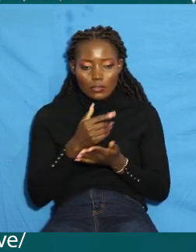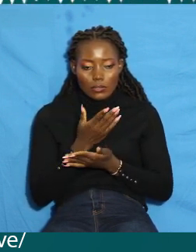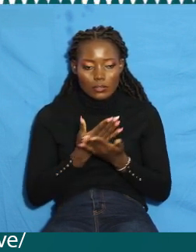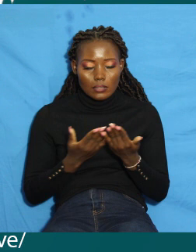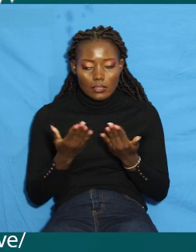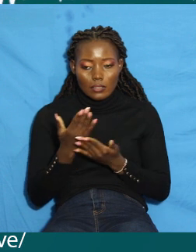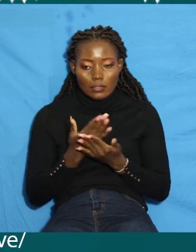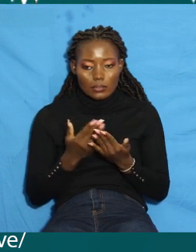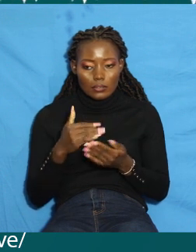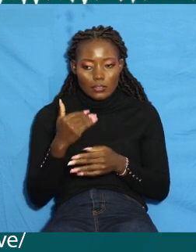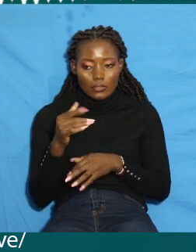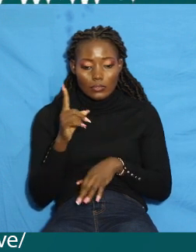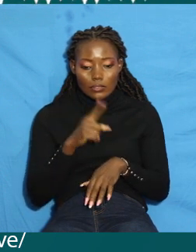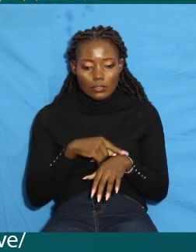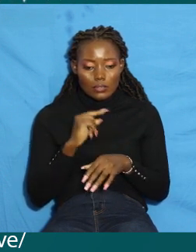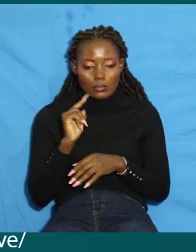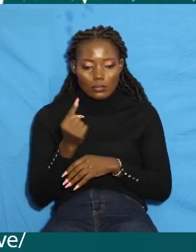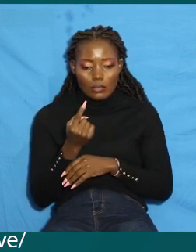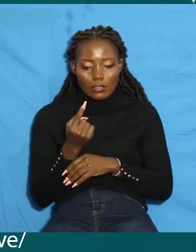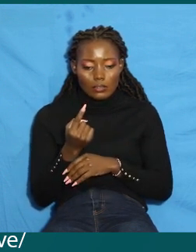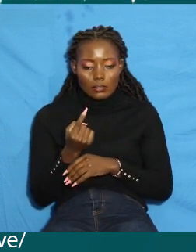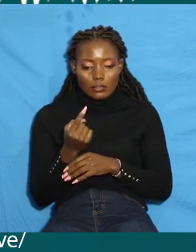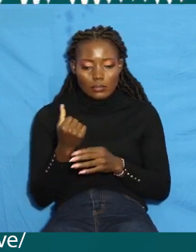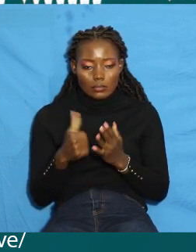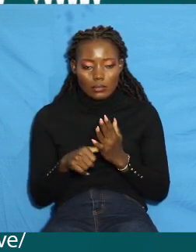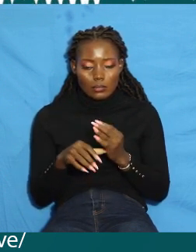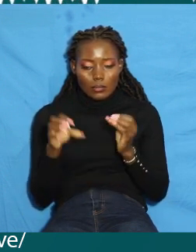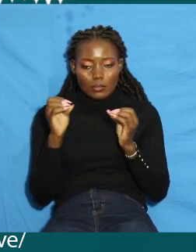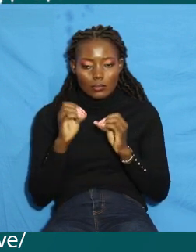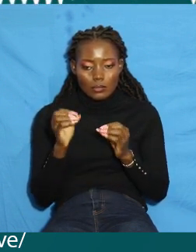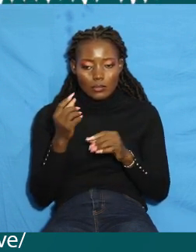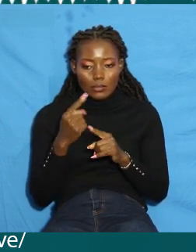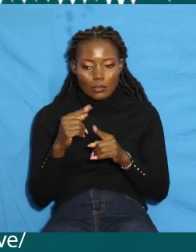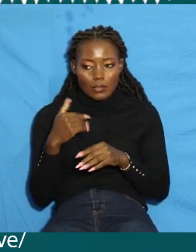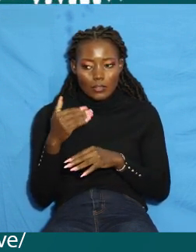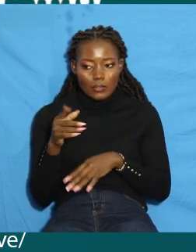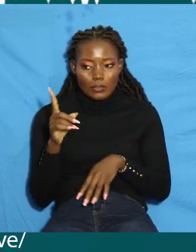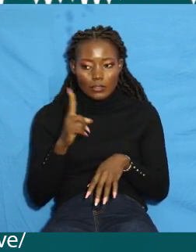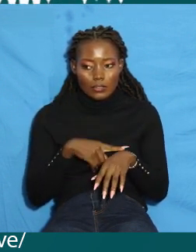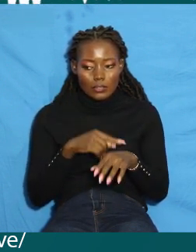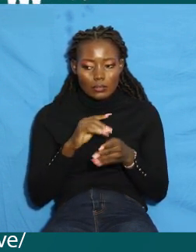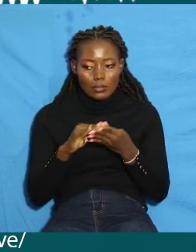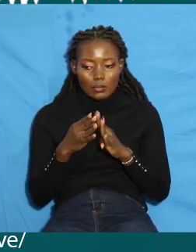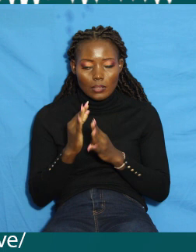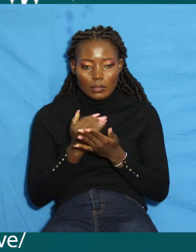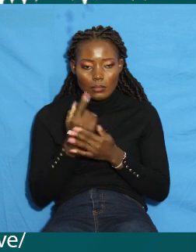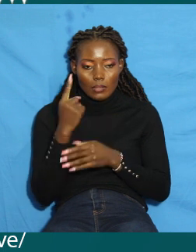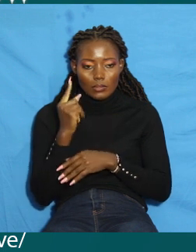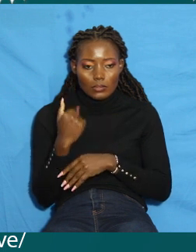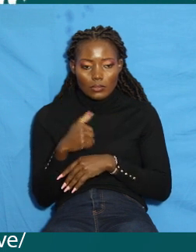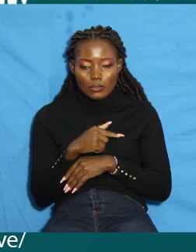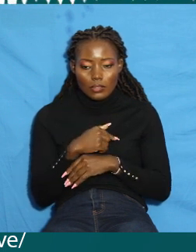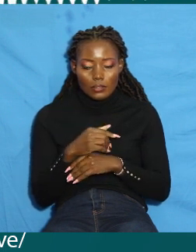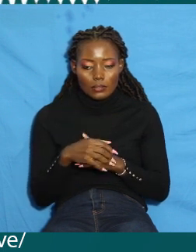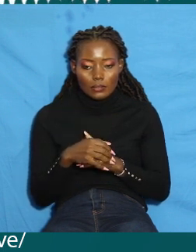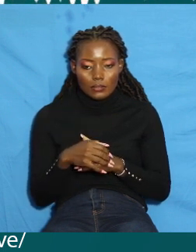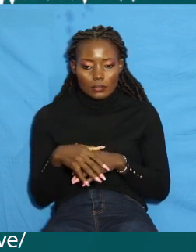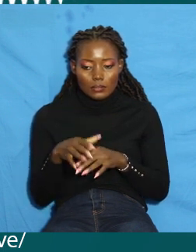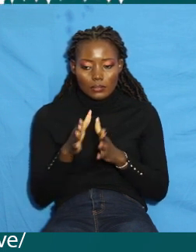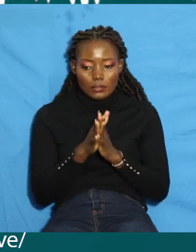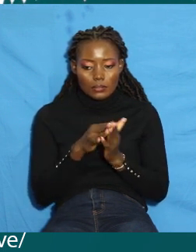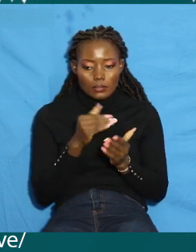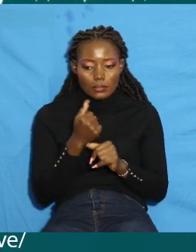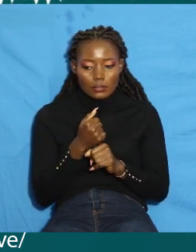consistently. Once there's no problem, but consistently they become part of us without knowing, and they